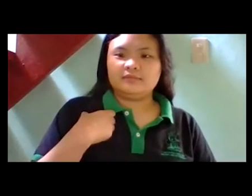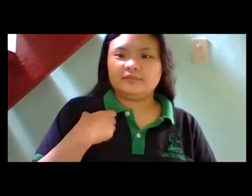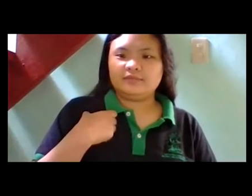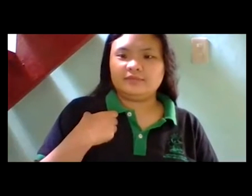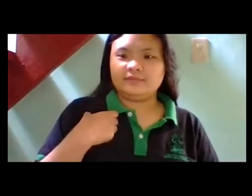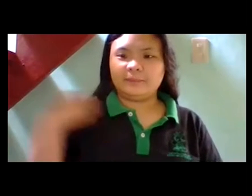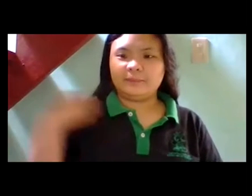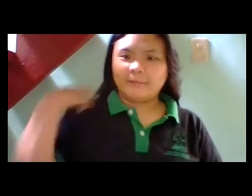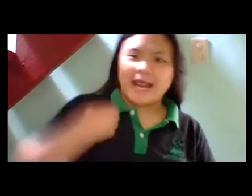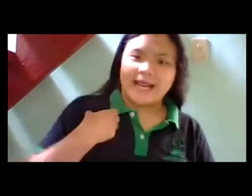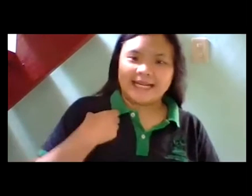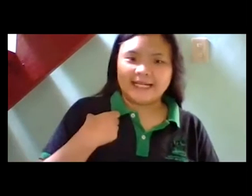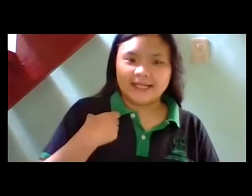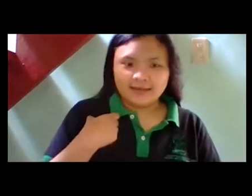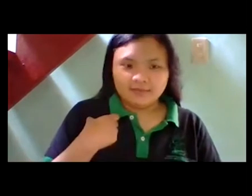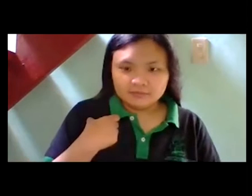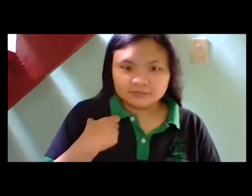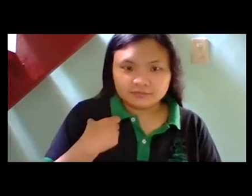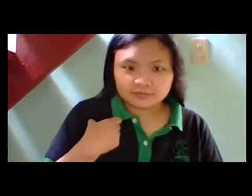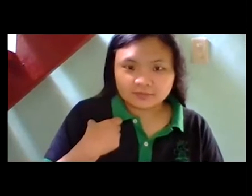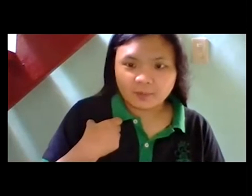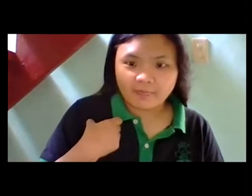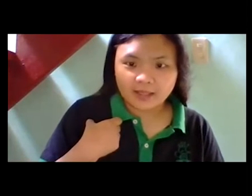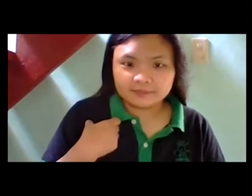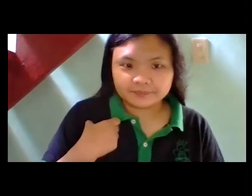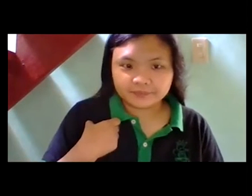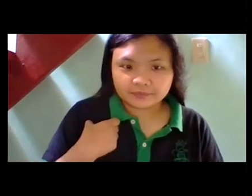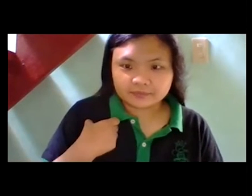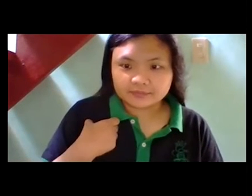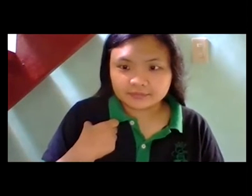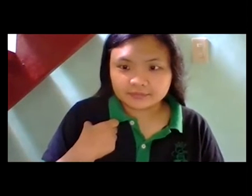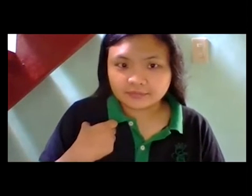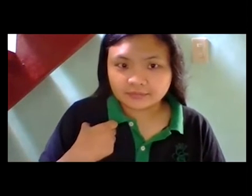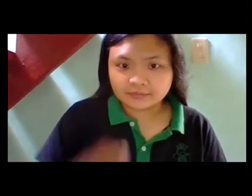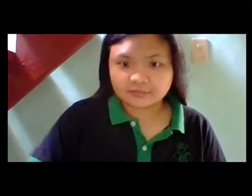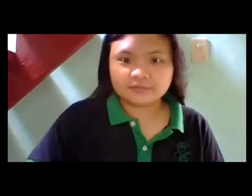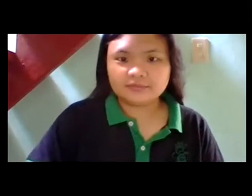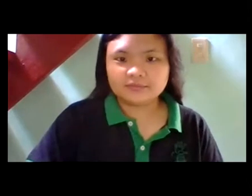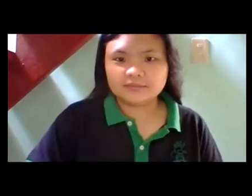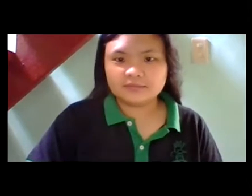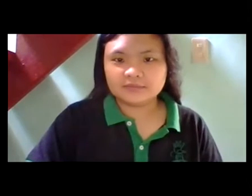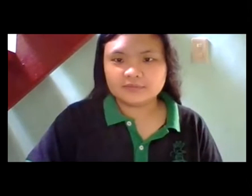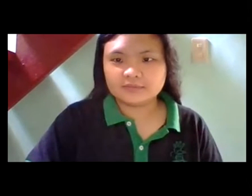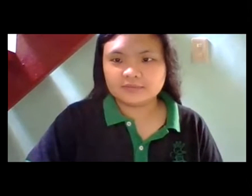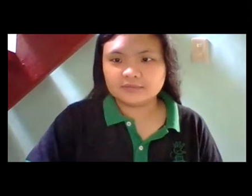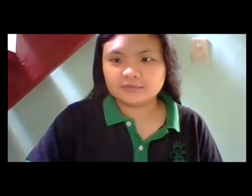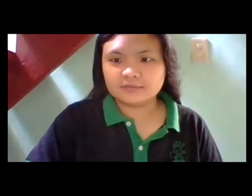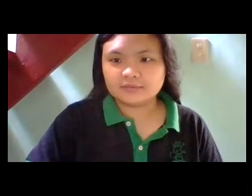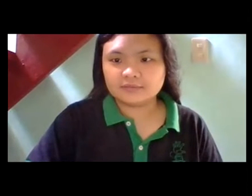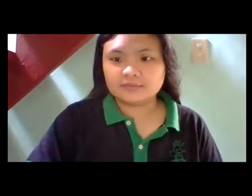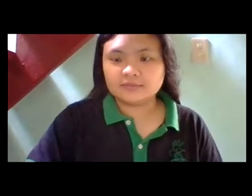So Jasmine saying, so this is Yeah, but bag. you need to go back up, up, up.